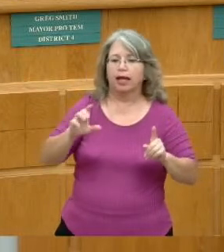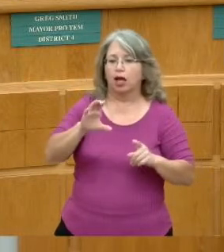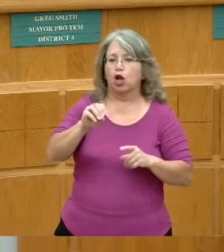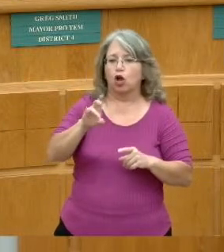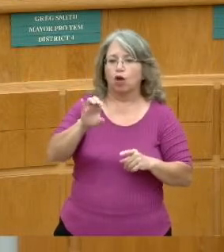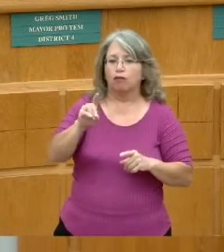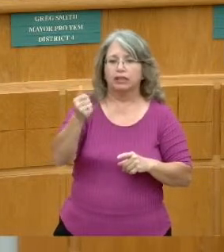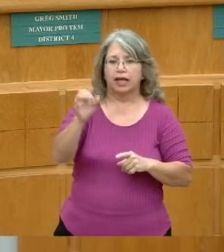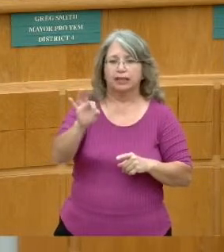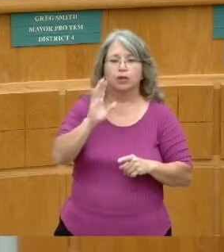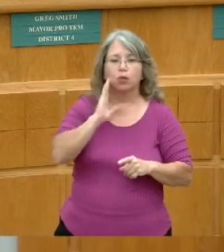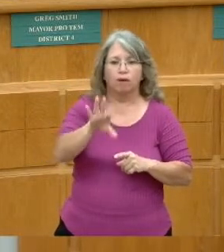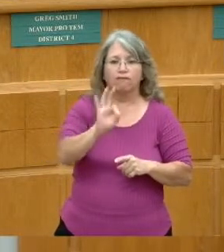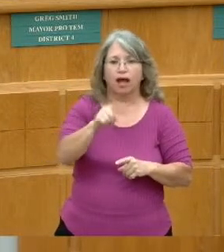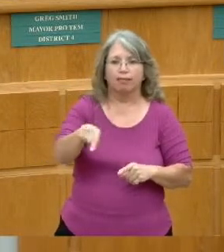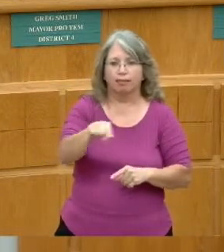does.